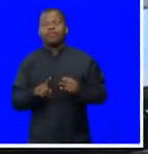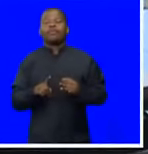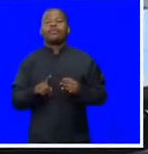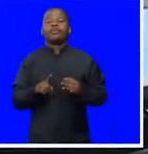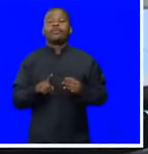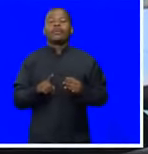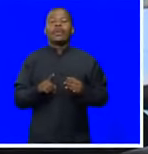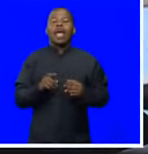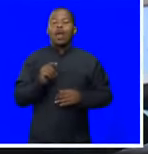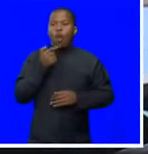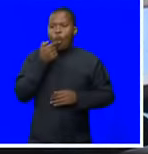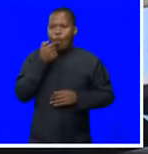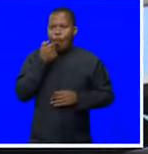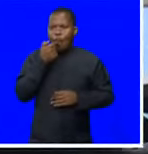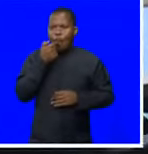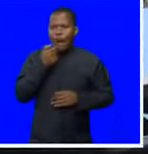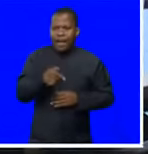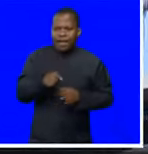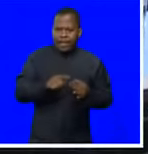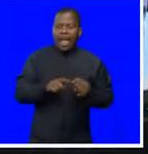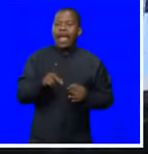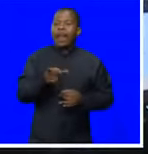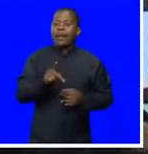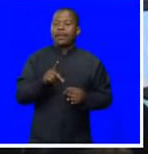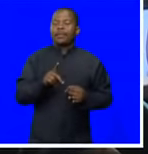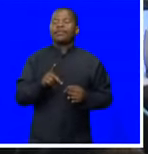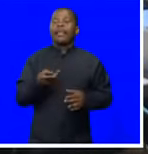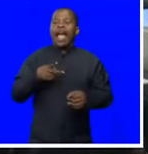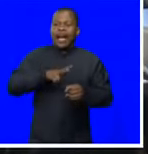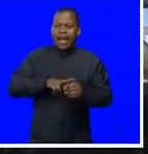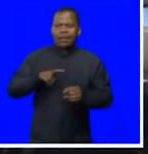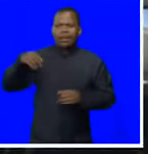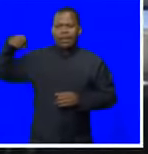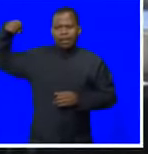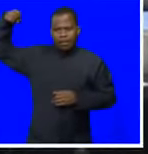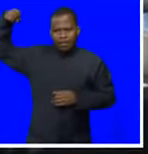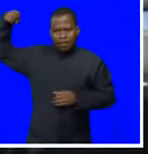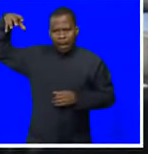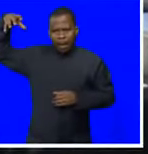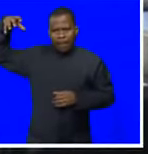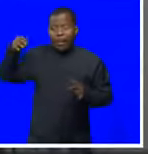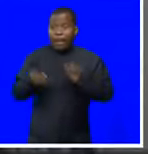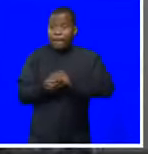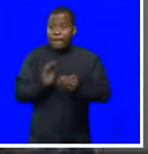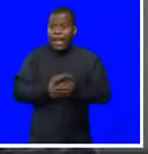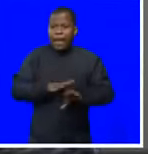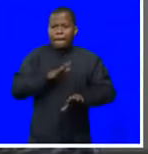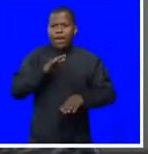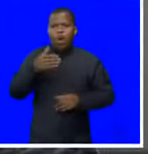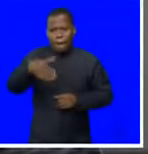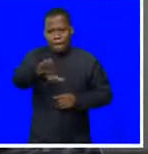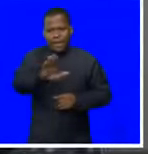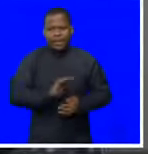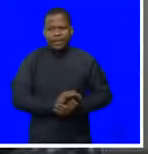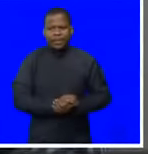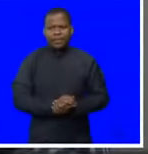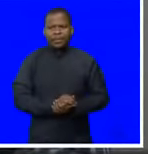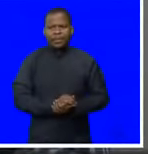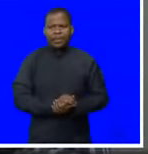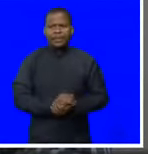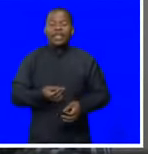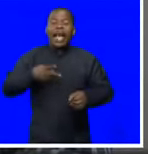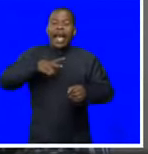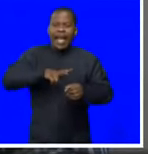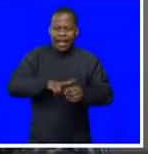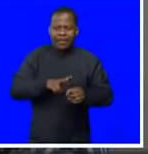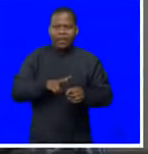kangwane vele is powered by energy, electricity, renewable energy sources, coal, you name it. Ngidingisot